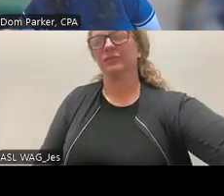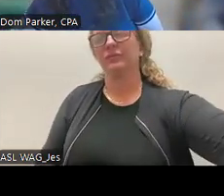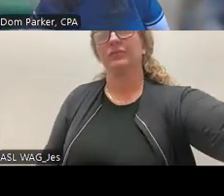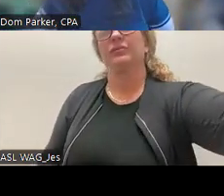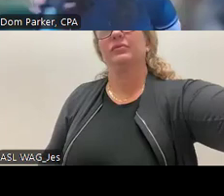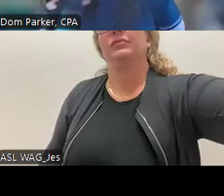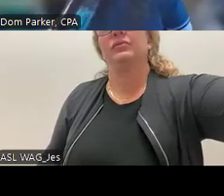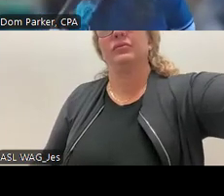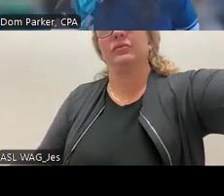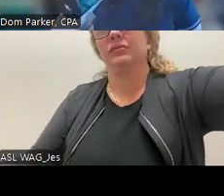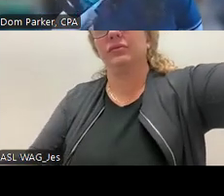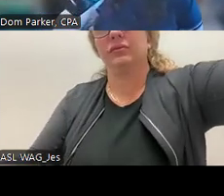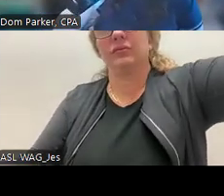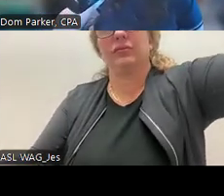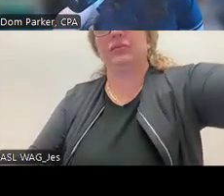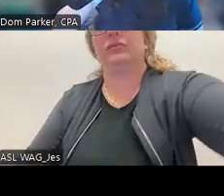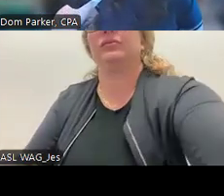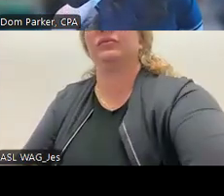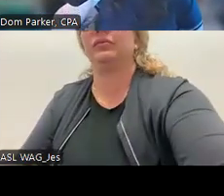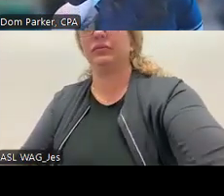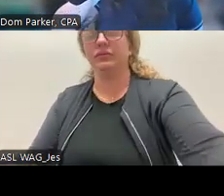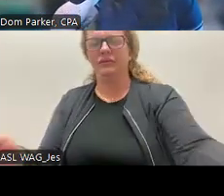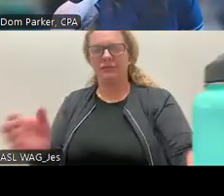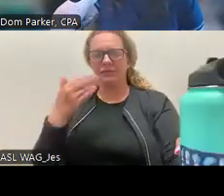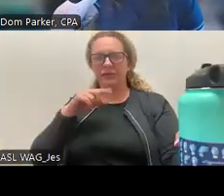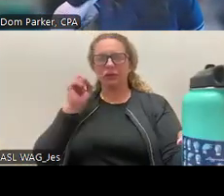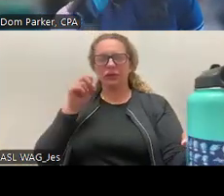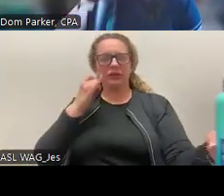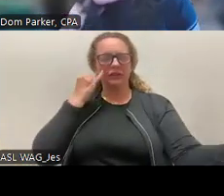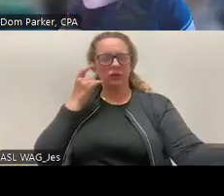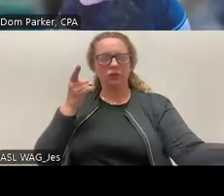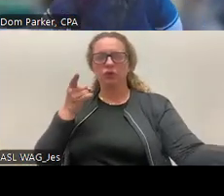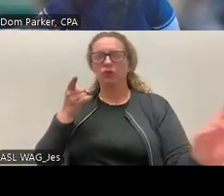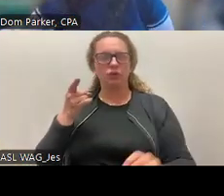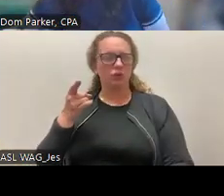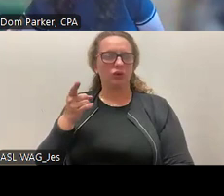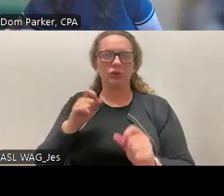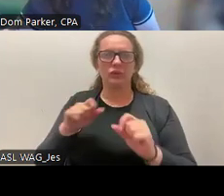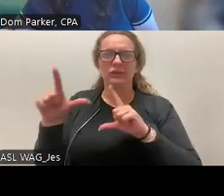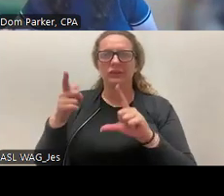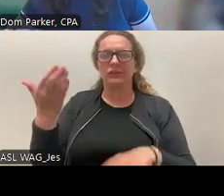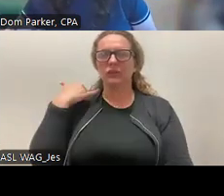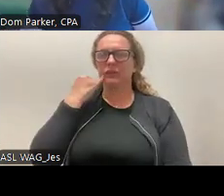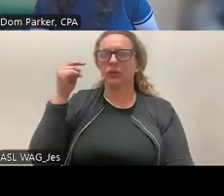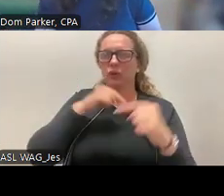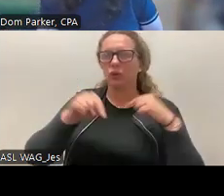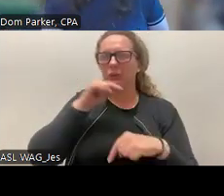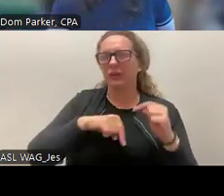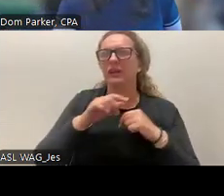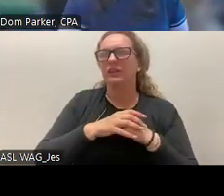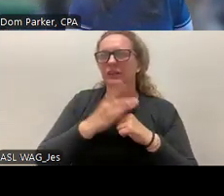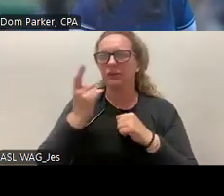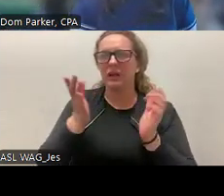Thanks, Tom. And this next question, I think if you might have talked about this maybe 2 slides ago, and if you could go back, but somebody's